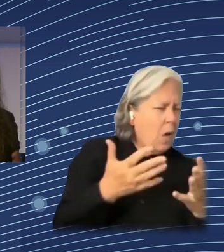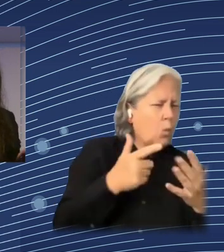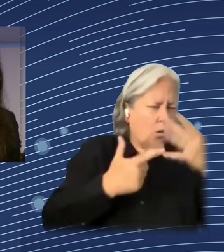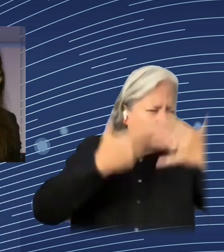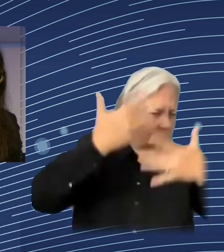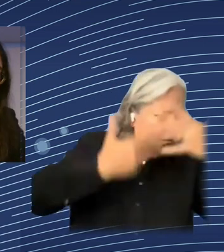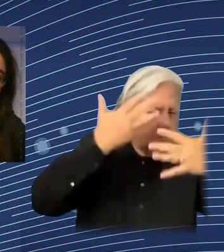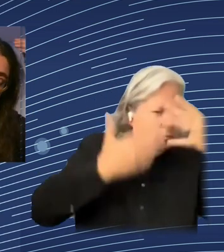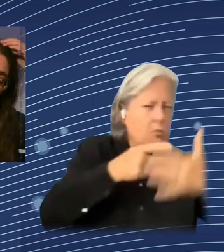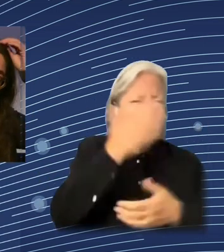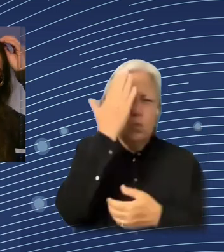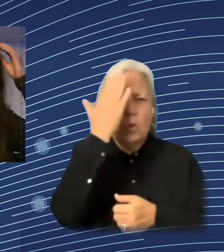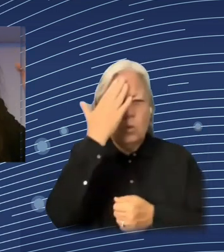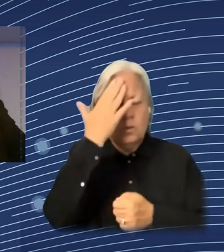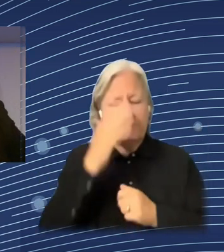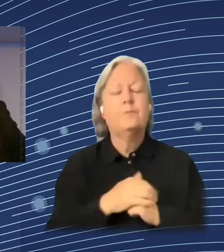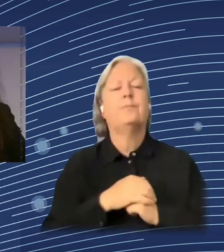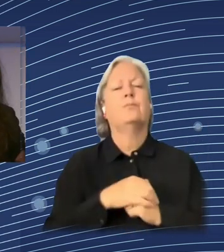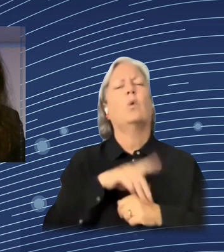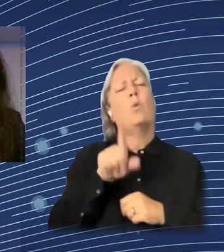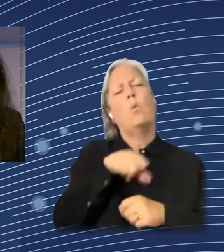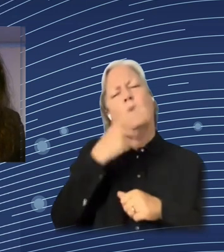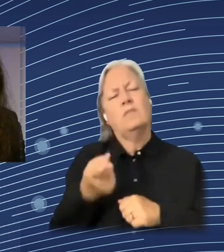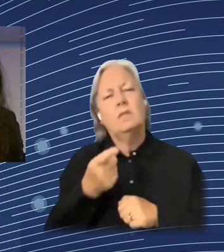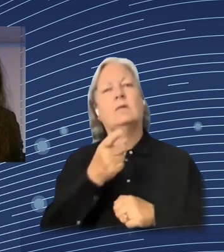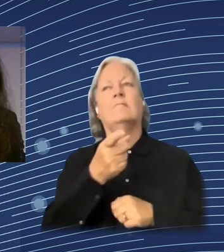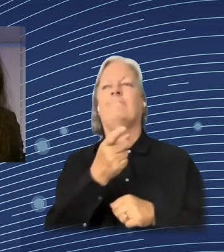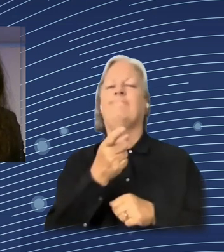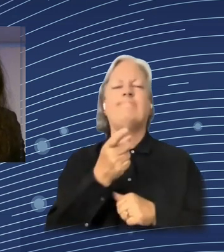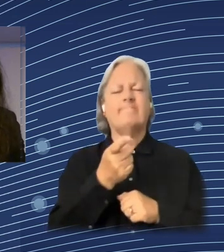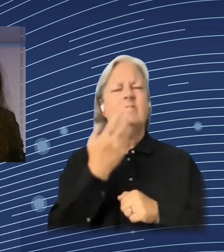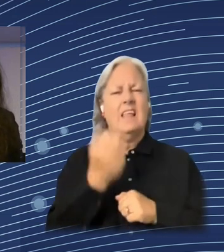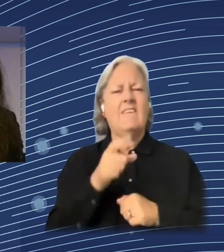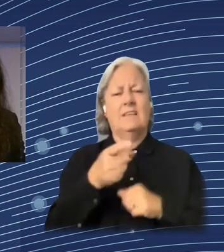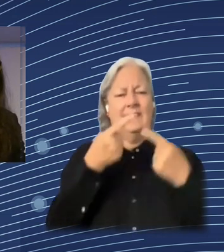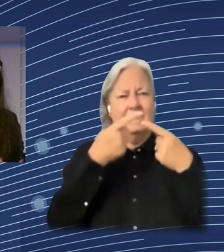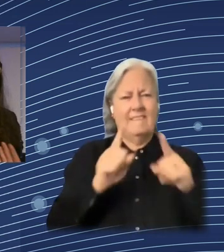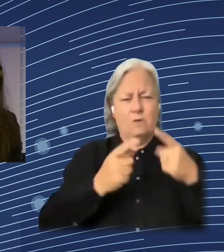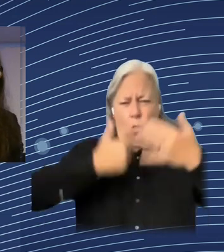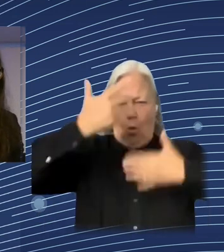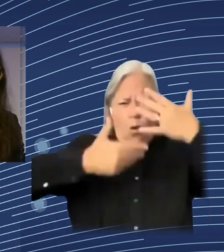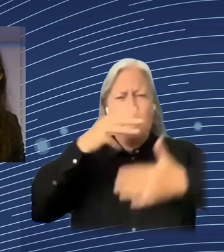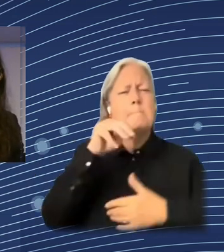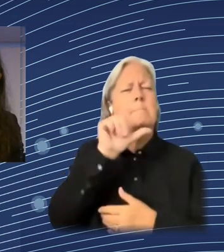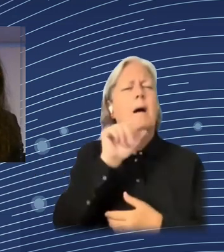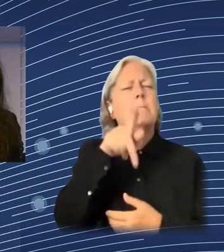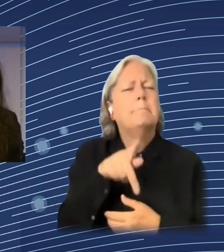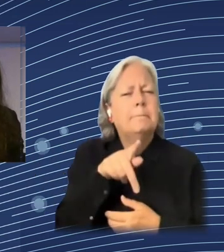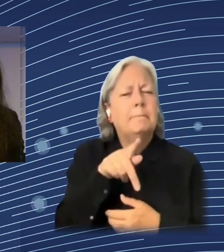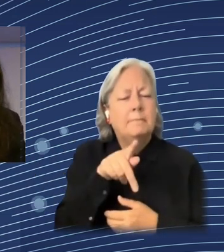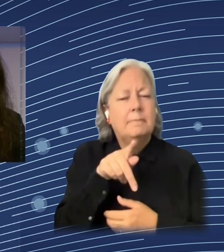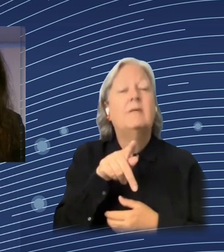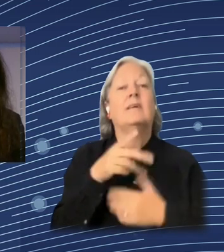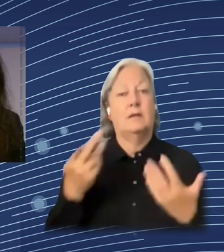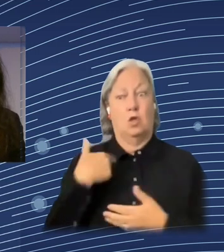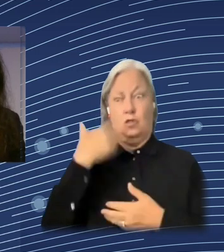this observatory or this table with different algorithms map, it's just like, okay, now we know that they exist, but we don't